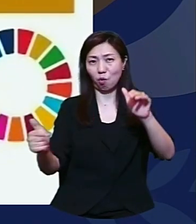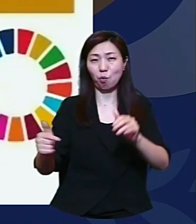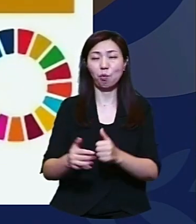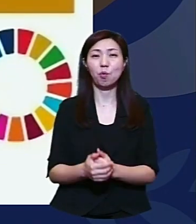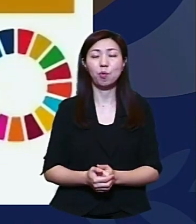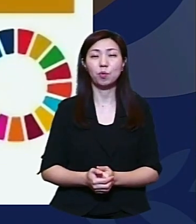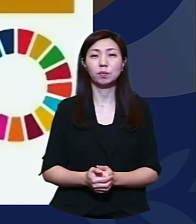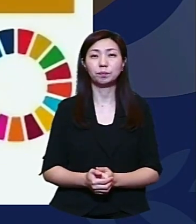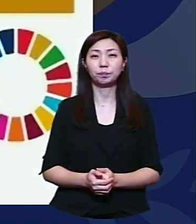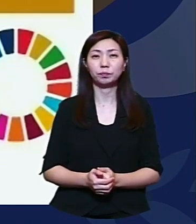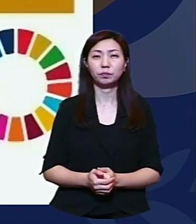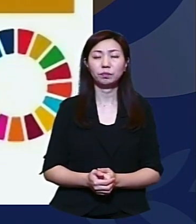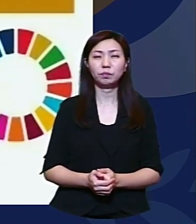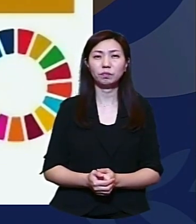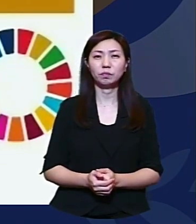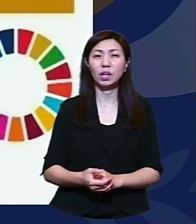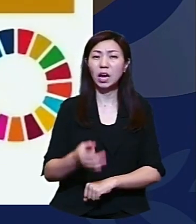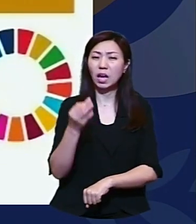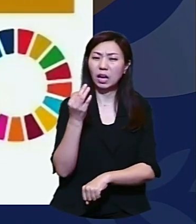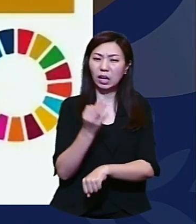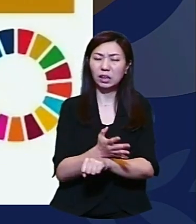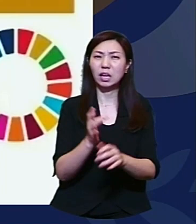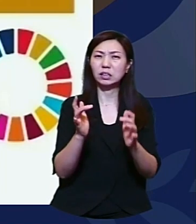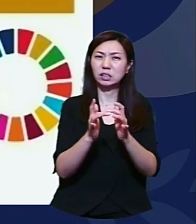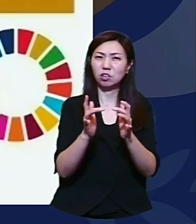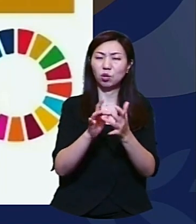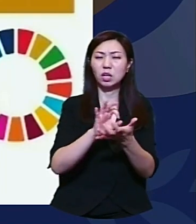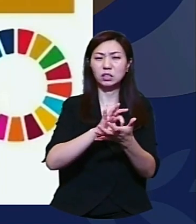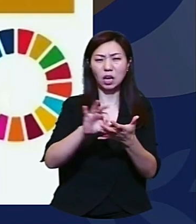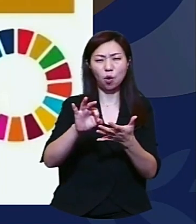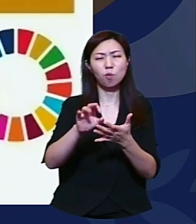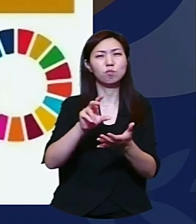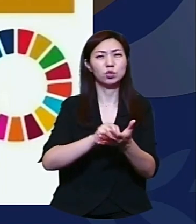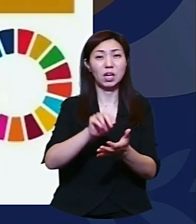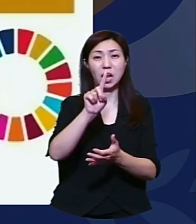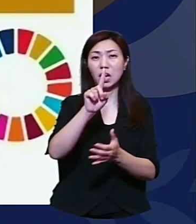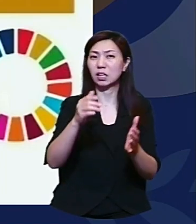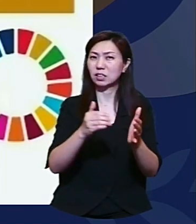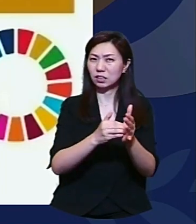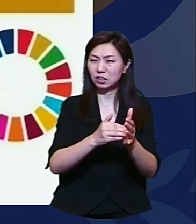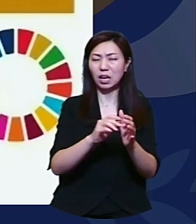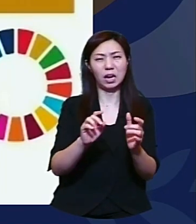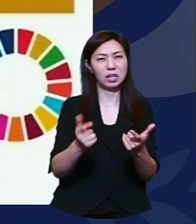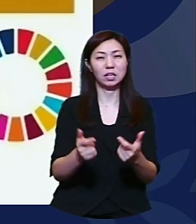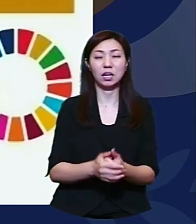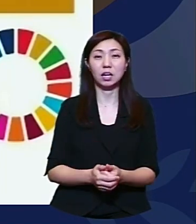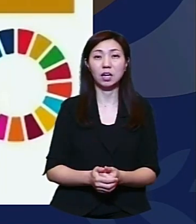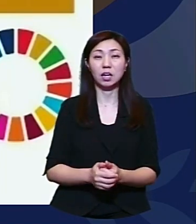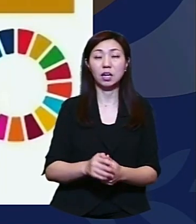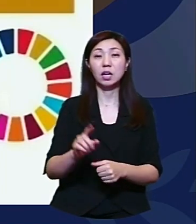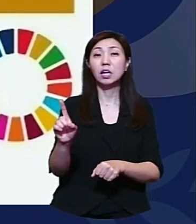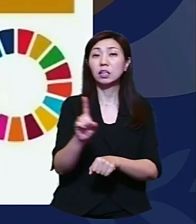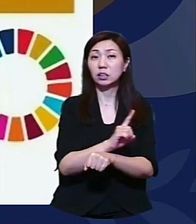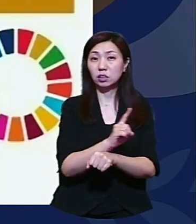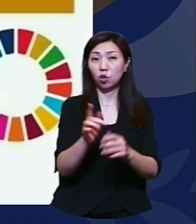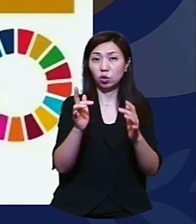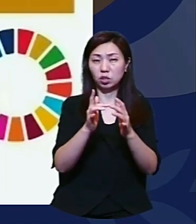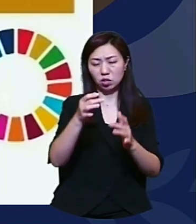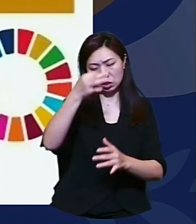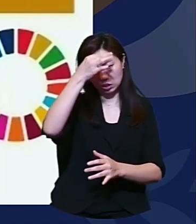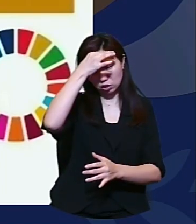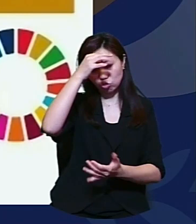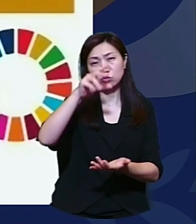access issue. Yes, there's a digital gender gap in terms of access to services and access to